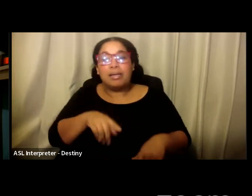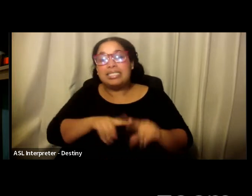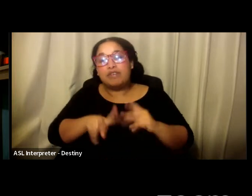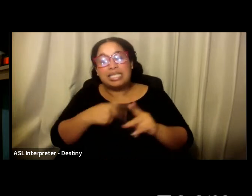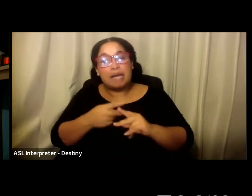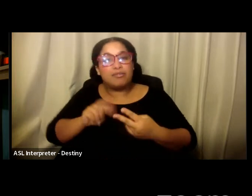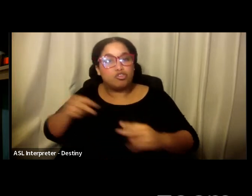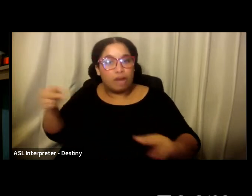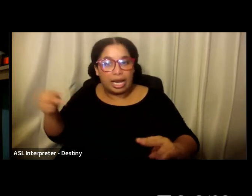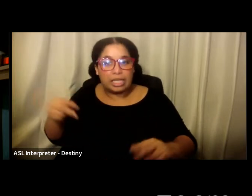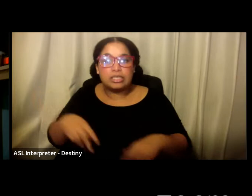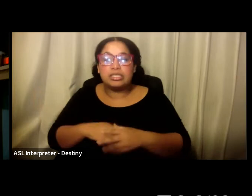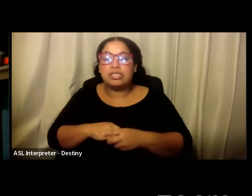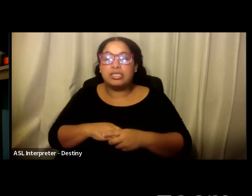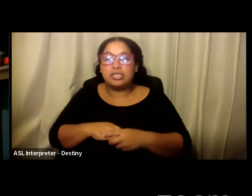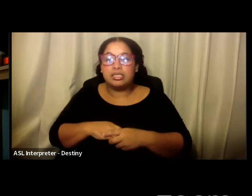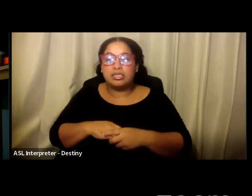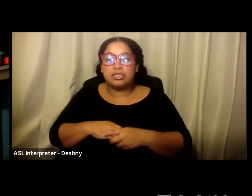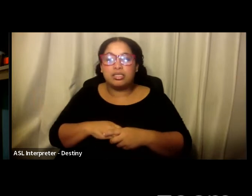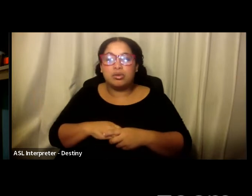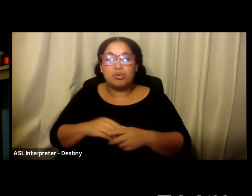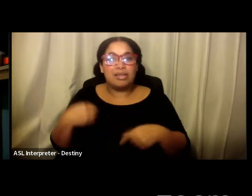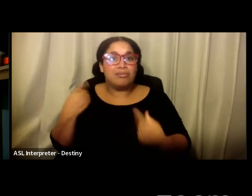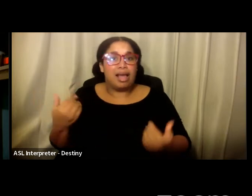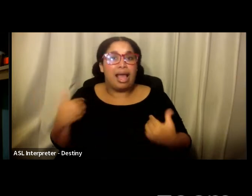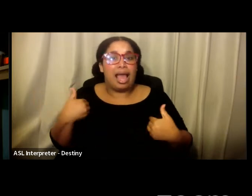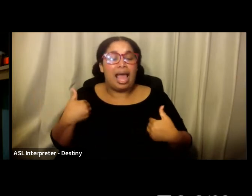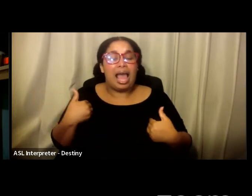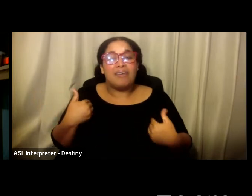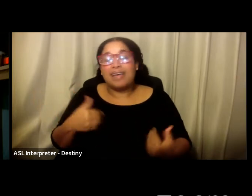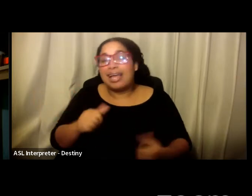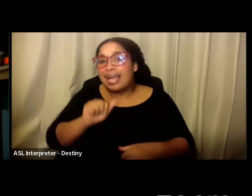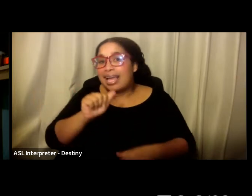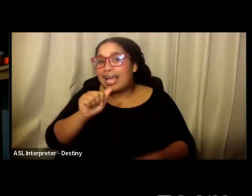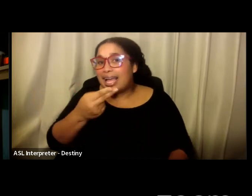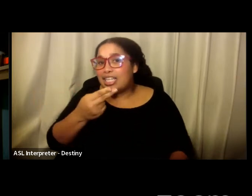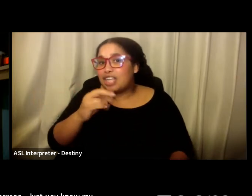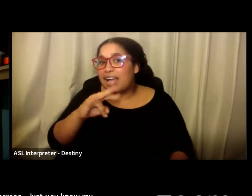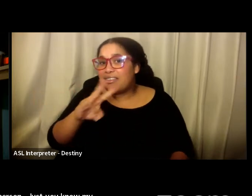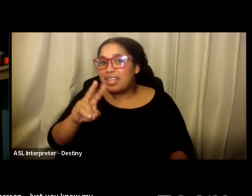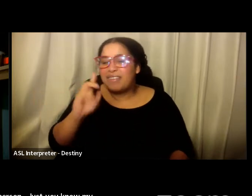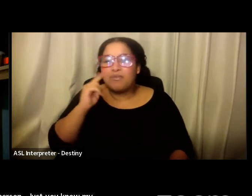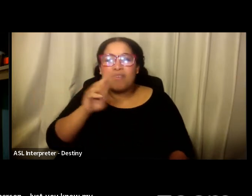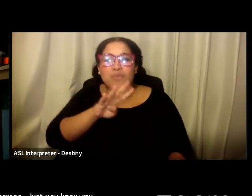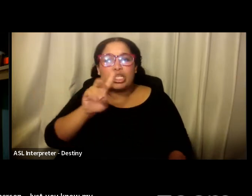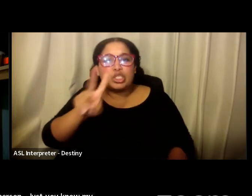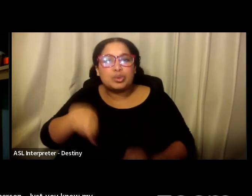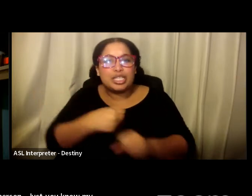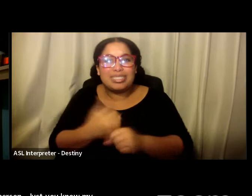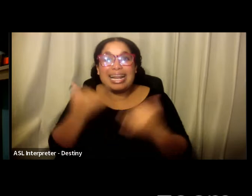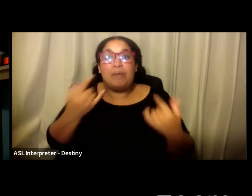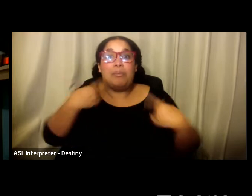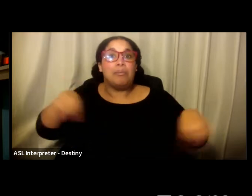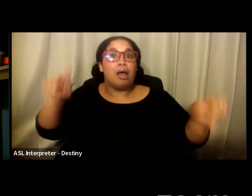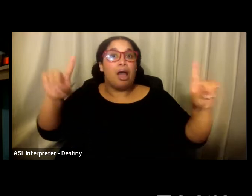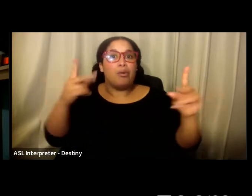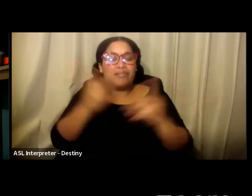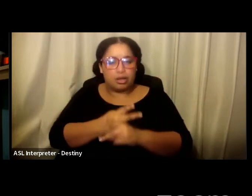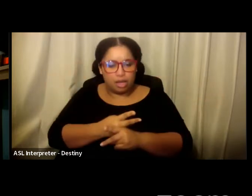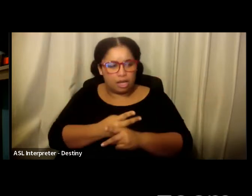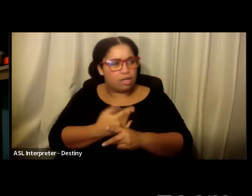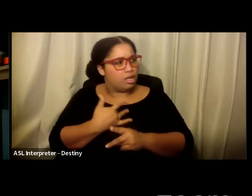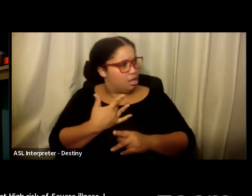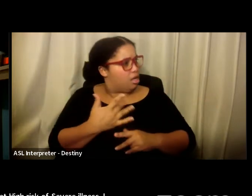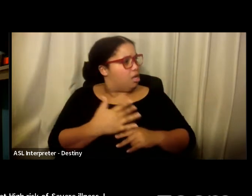strains. That we've been with HIV for 42 years, and we're just now like at the point of kind of feeling